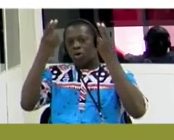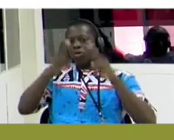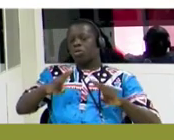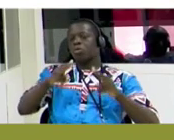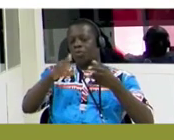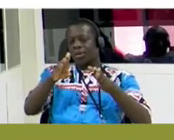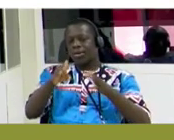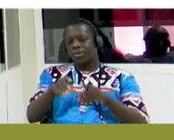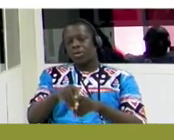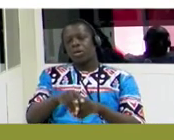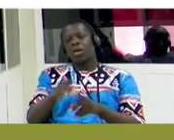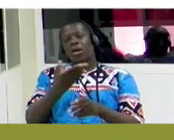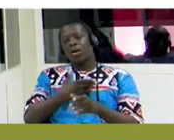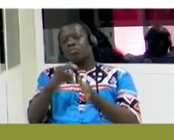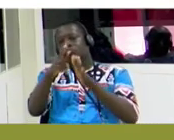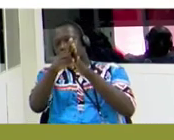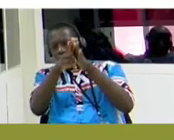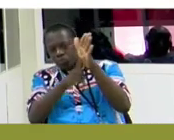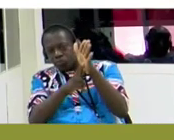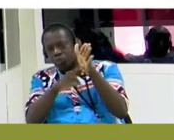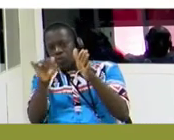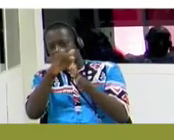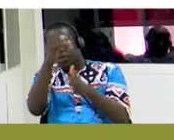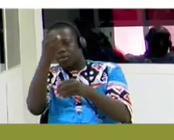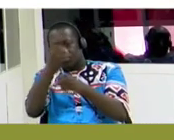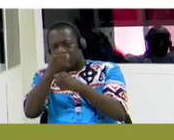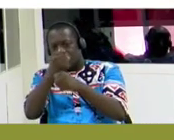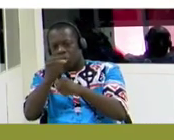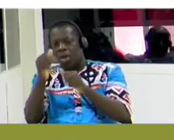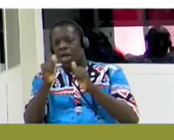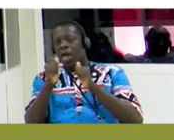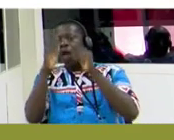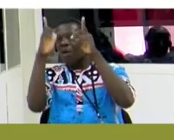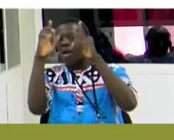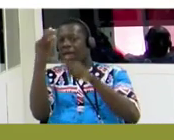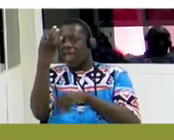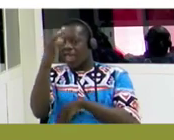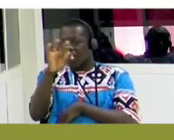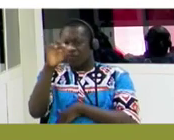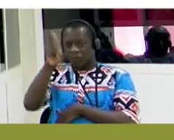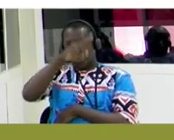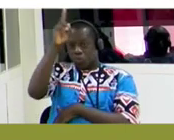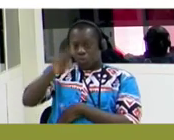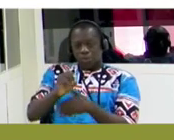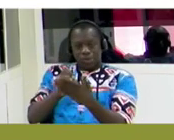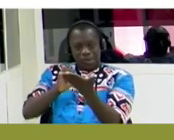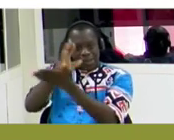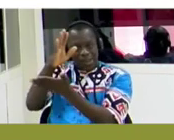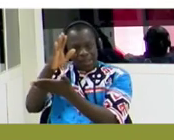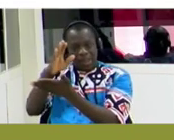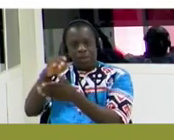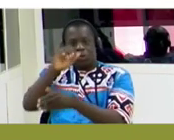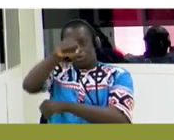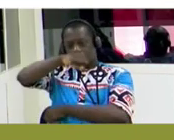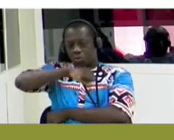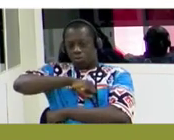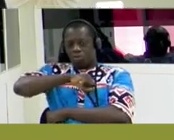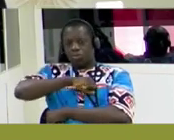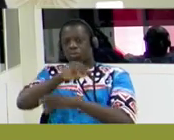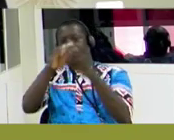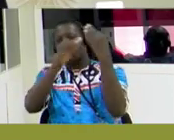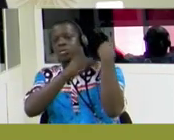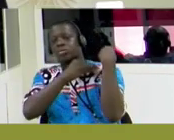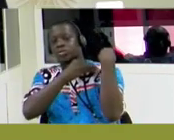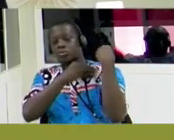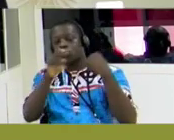that you were made aware of, that if illegal orders are given to you, it's your responsibility not